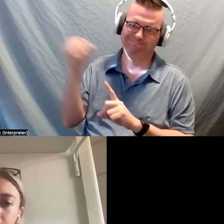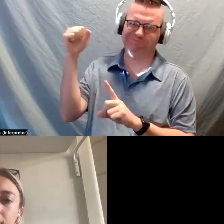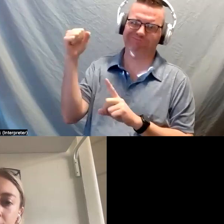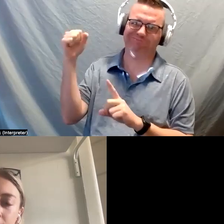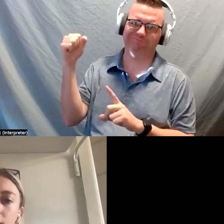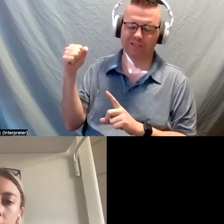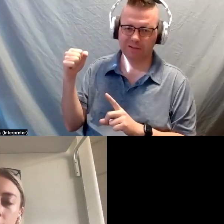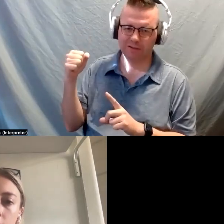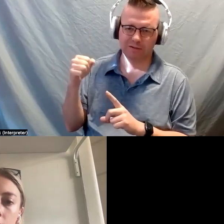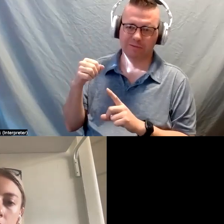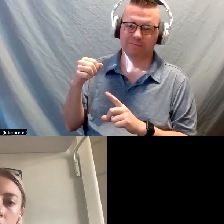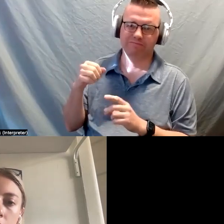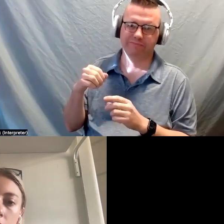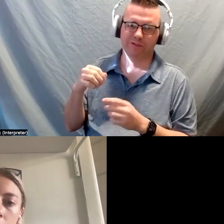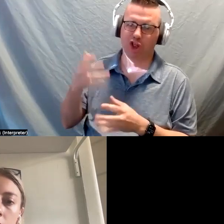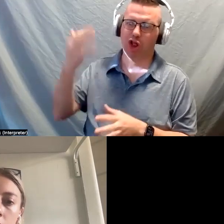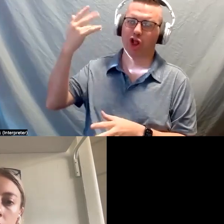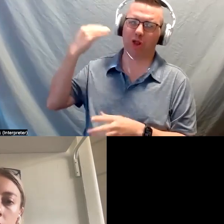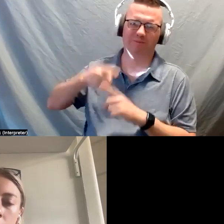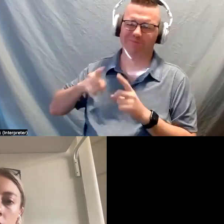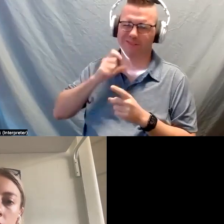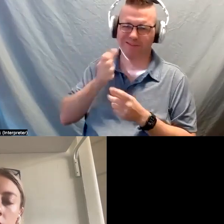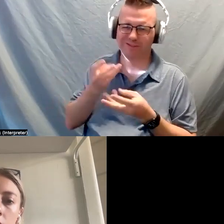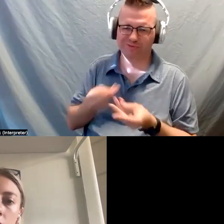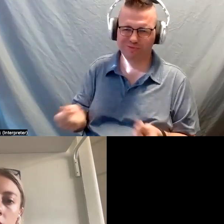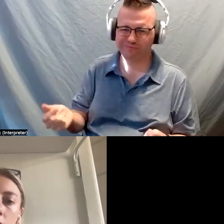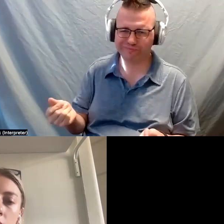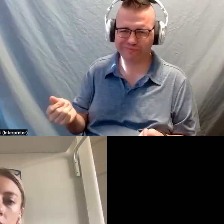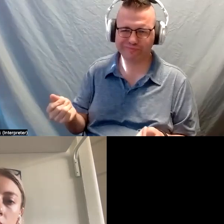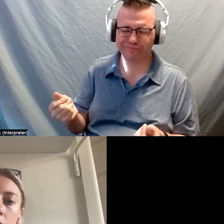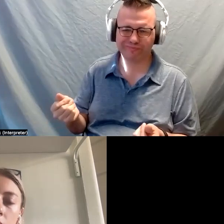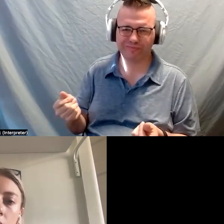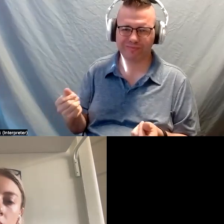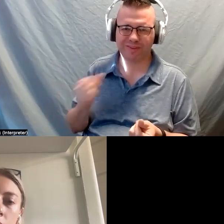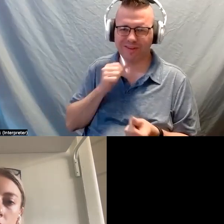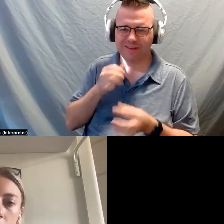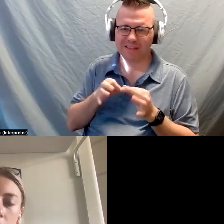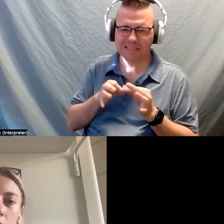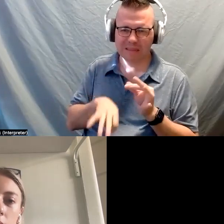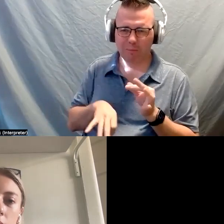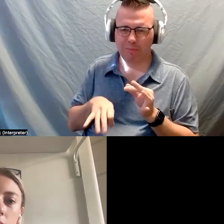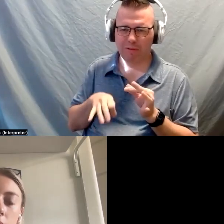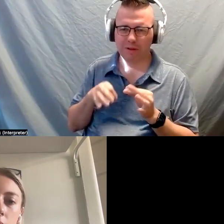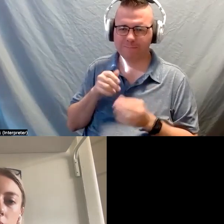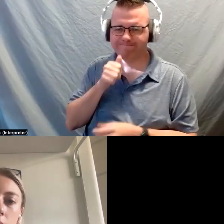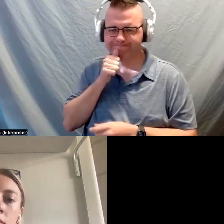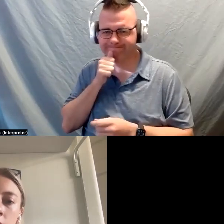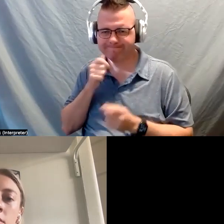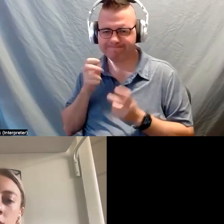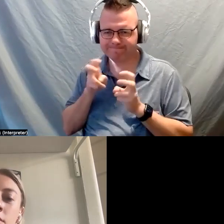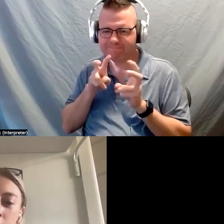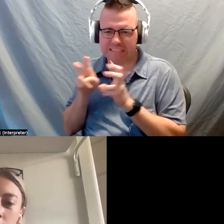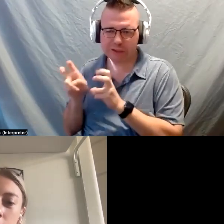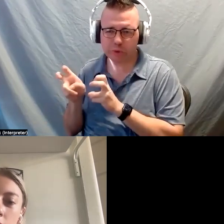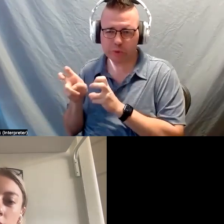long ago. But of course, they never go away. They're not simply discrete little issues. They